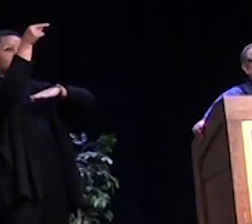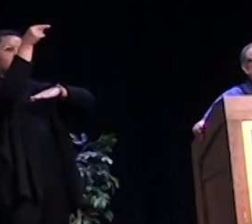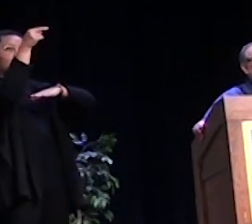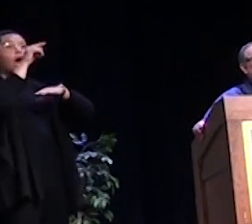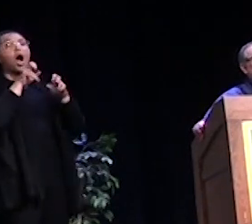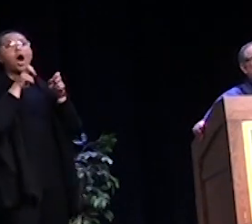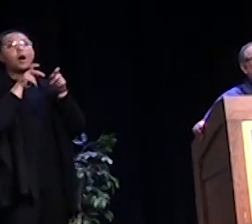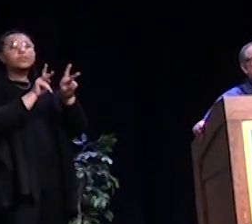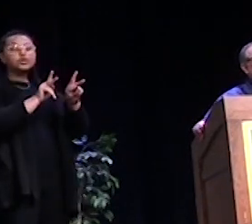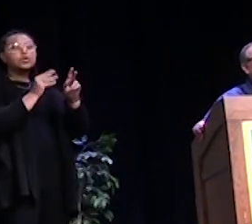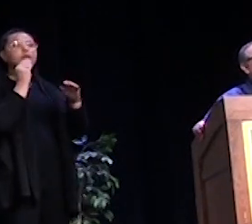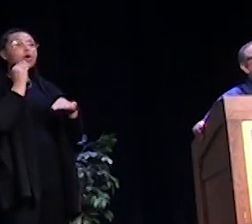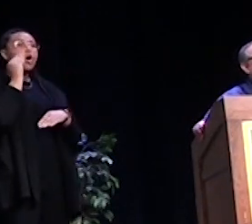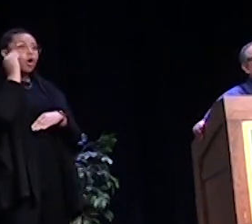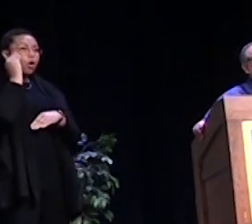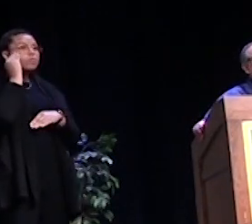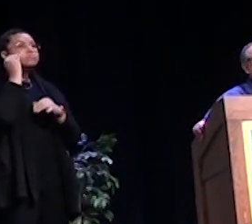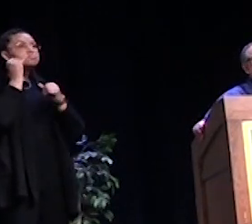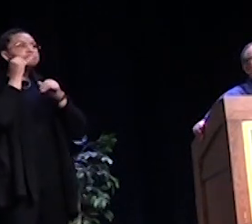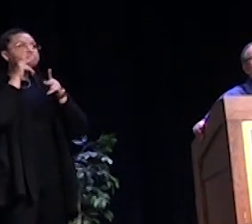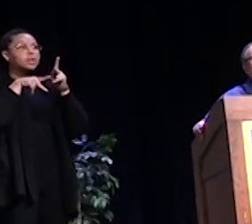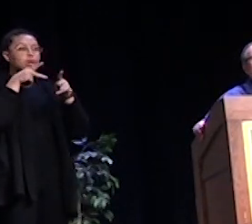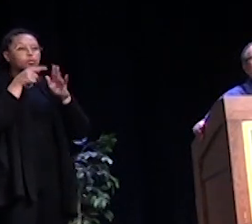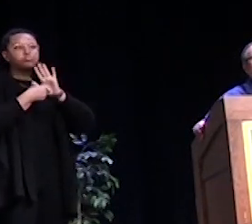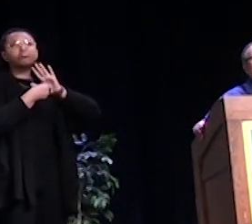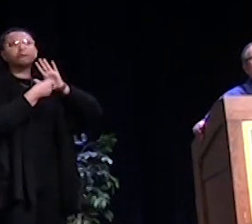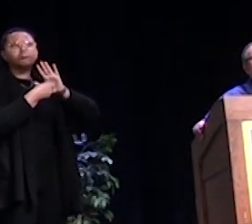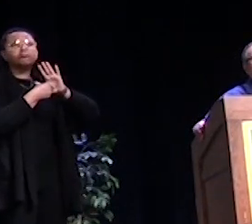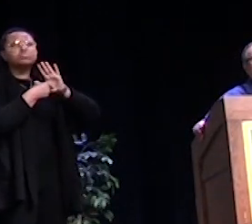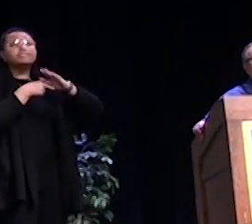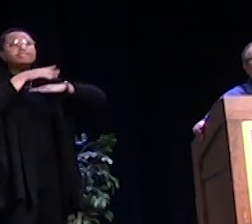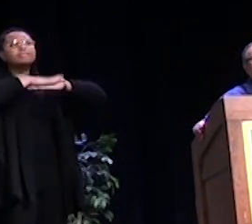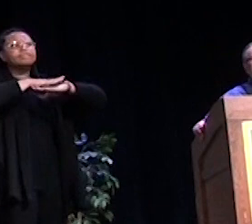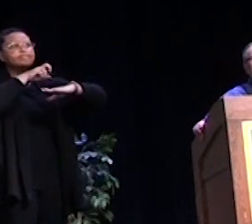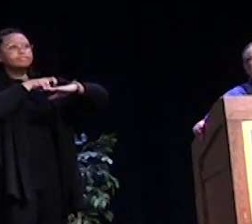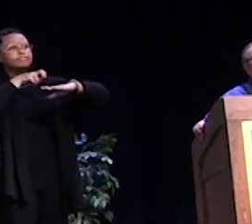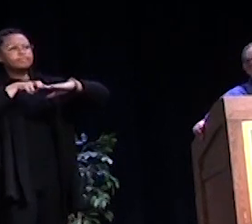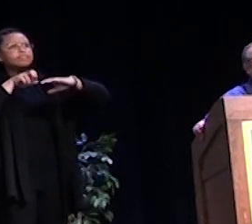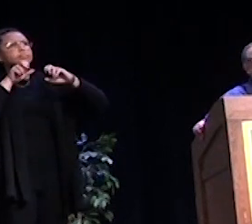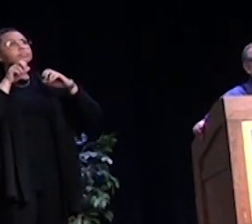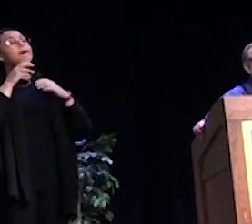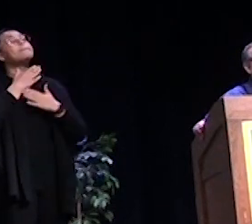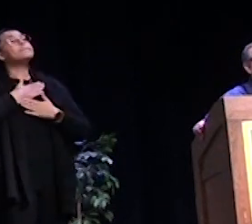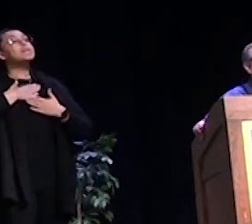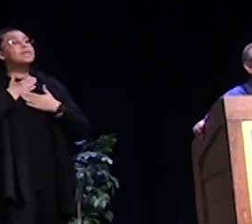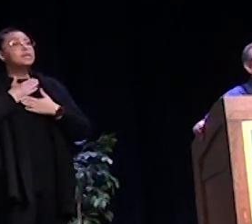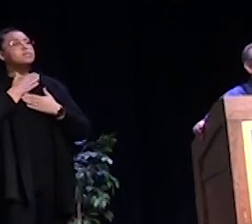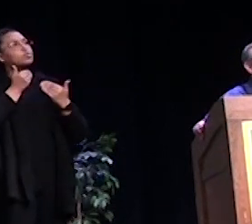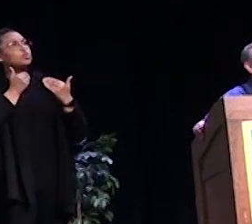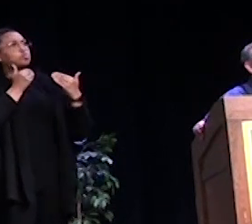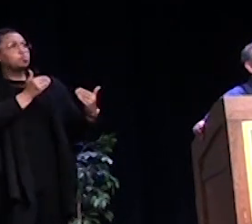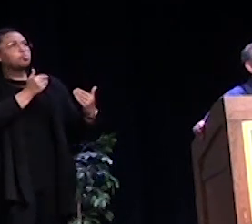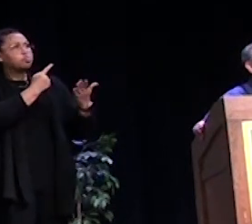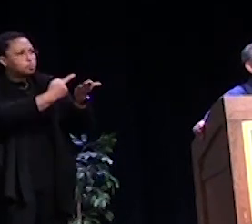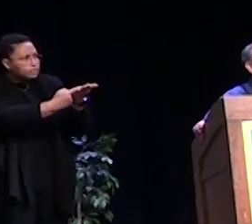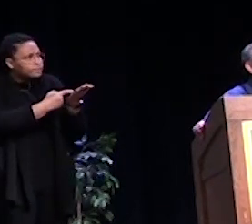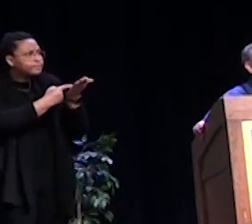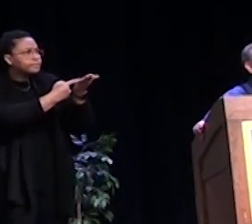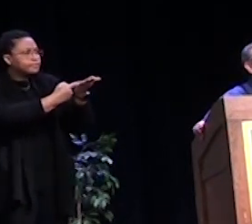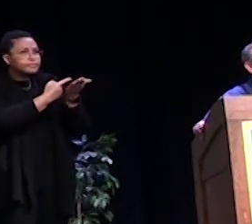with Opportunity Home individuals. Please feel free when you get a chance to go by and chat with